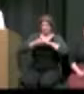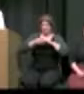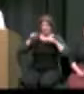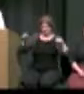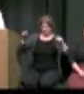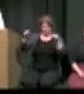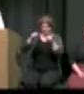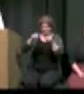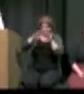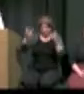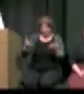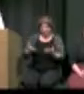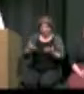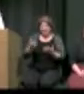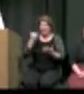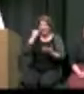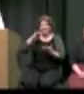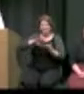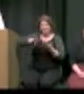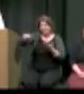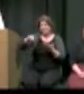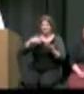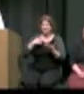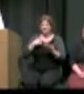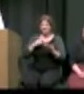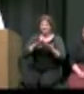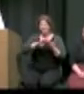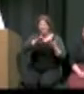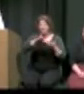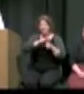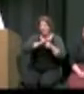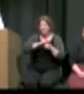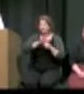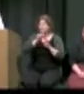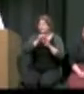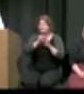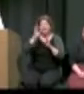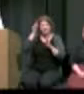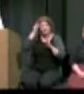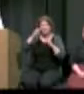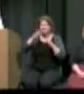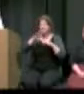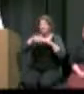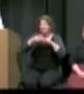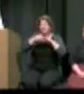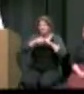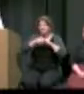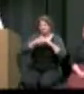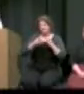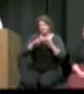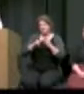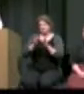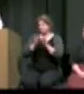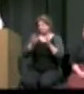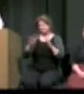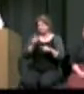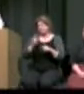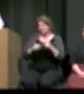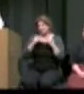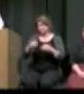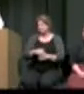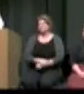and we wouldn't be here if it wasn't for the local, state, and industry partners coming together to make this project happen.